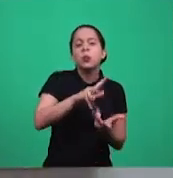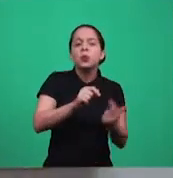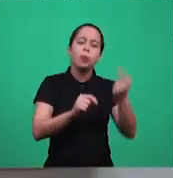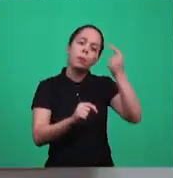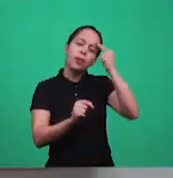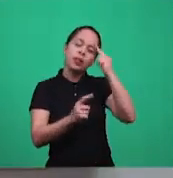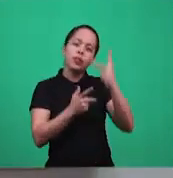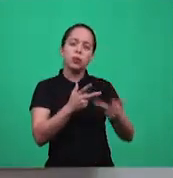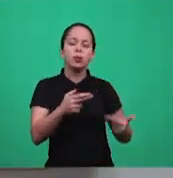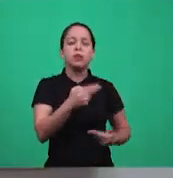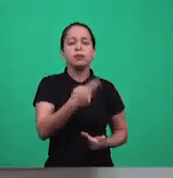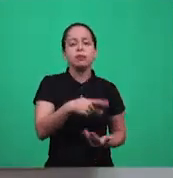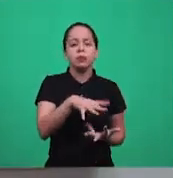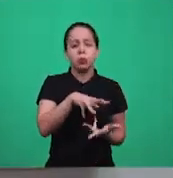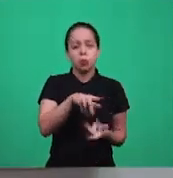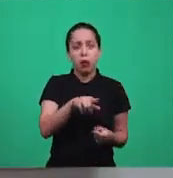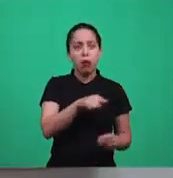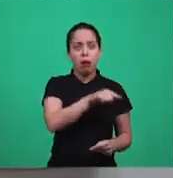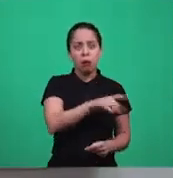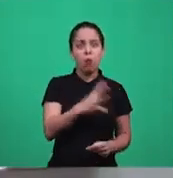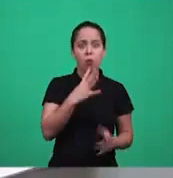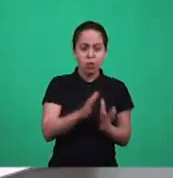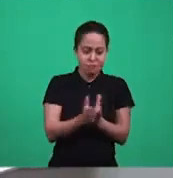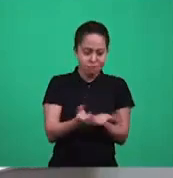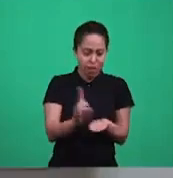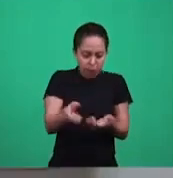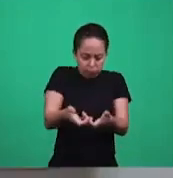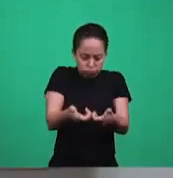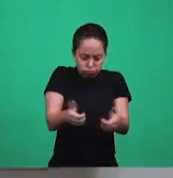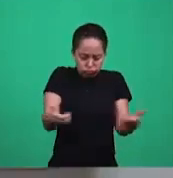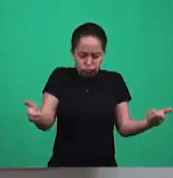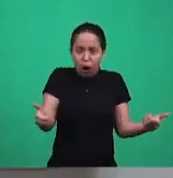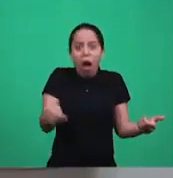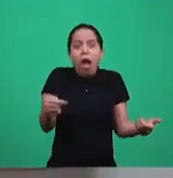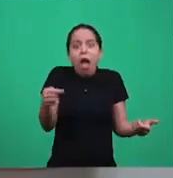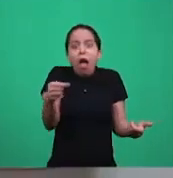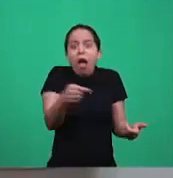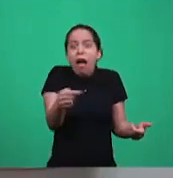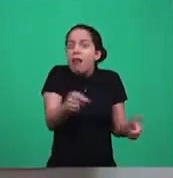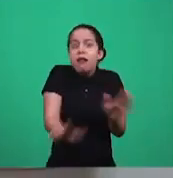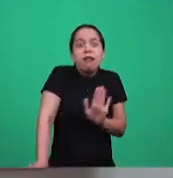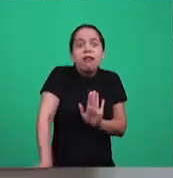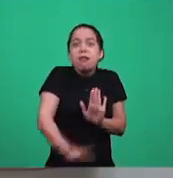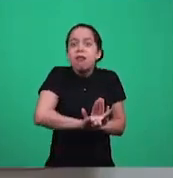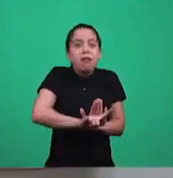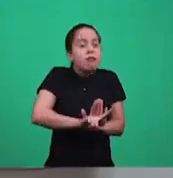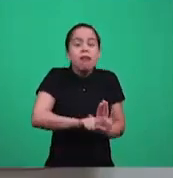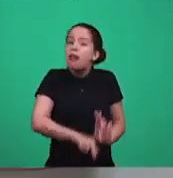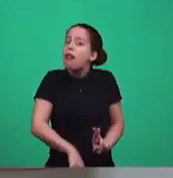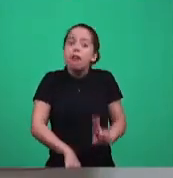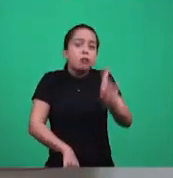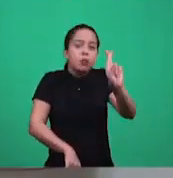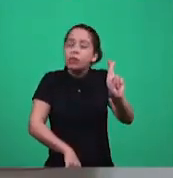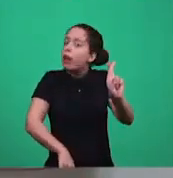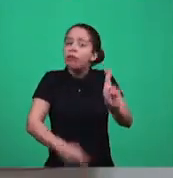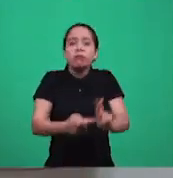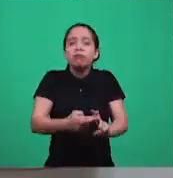a spiritual leader, which knew the word, knew it very well. He was a doctor of the